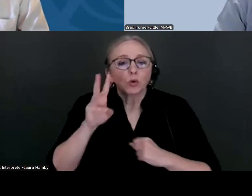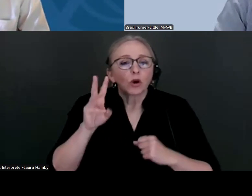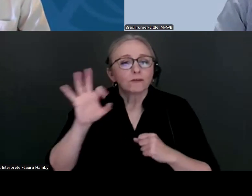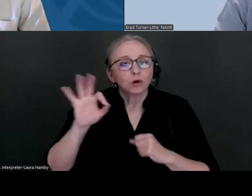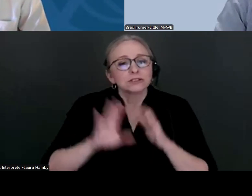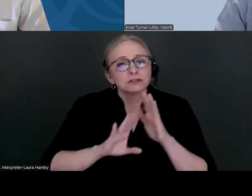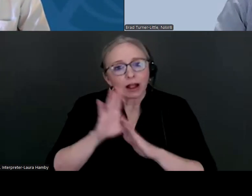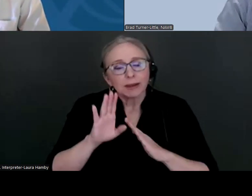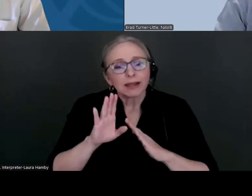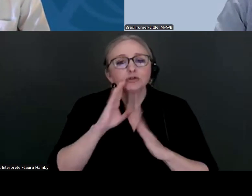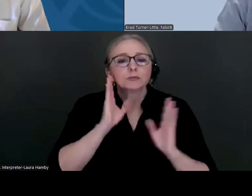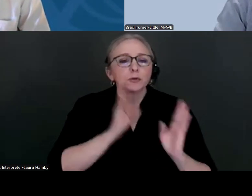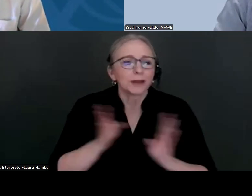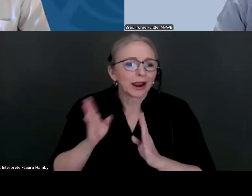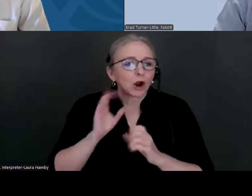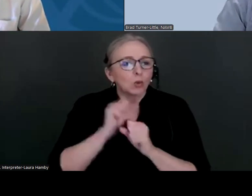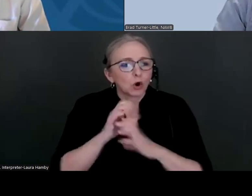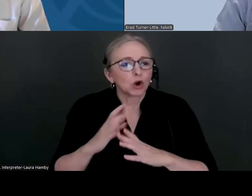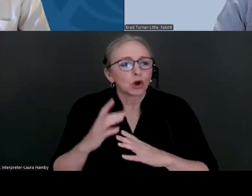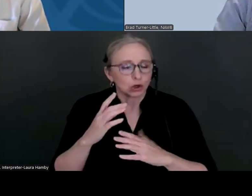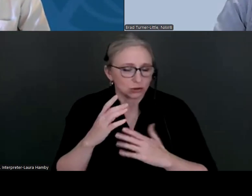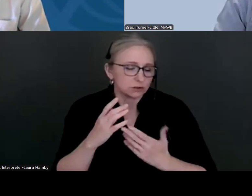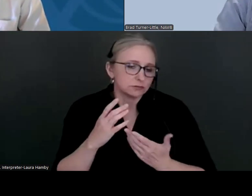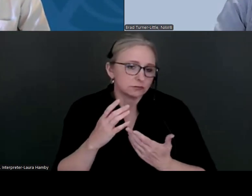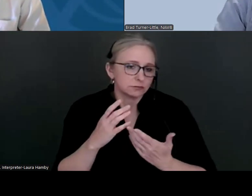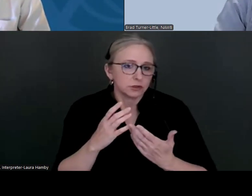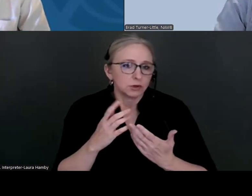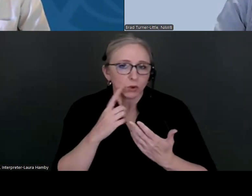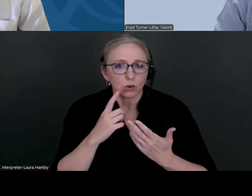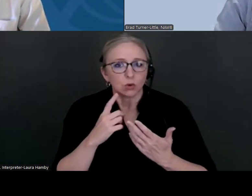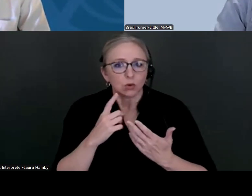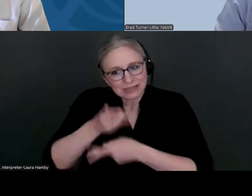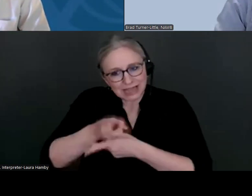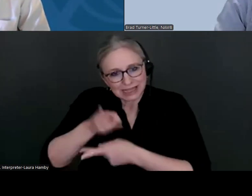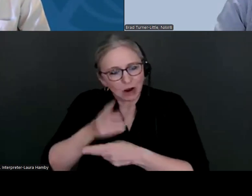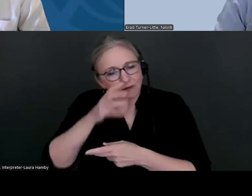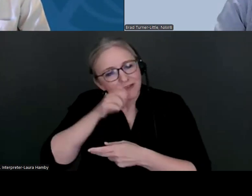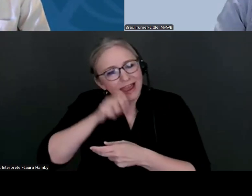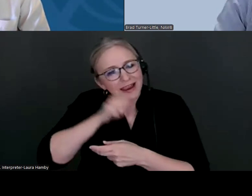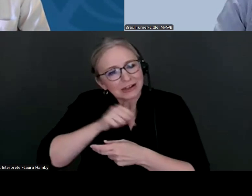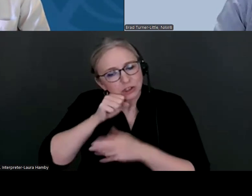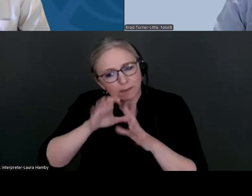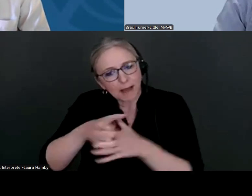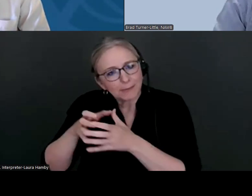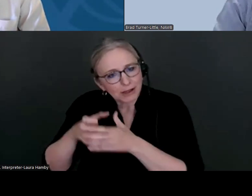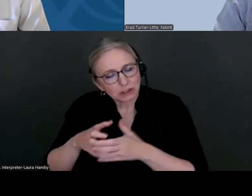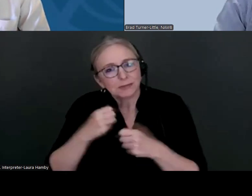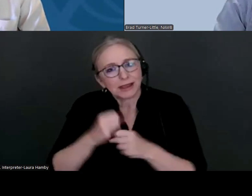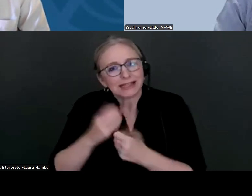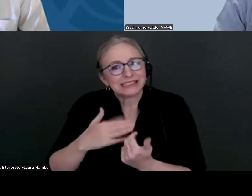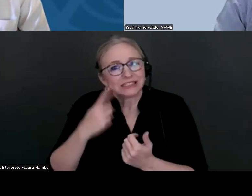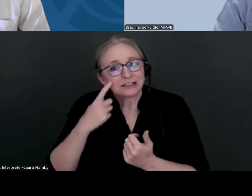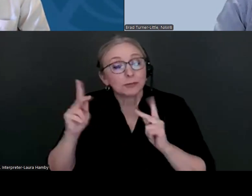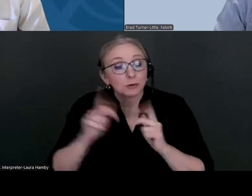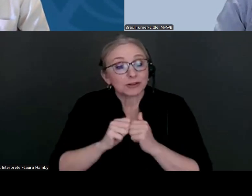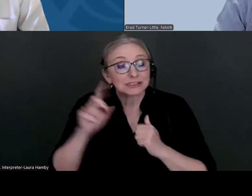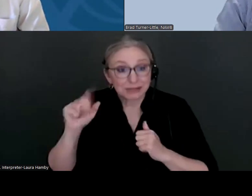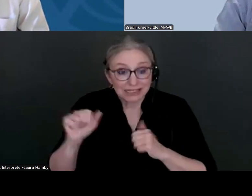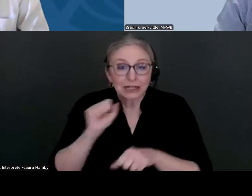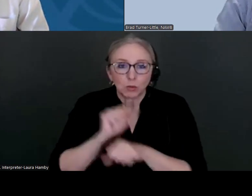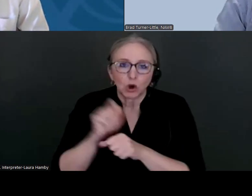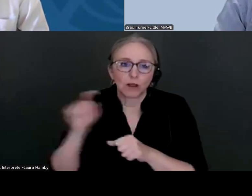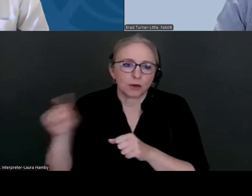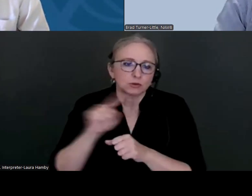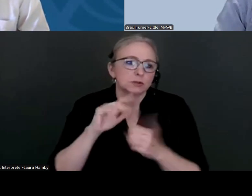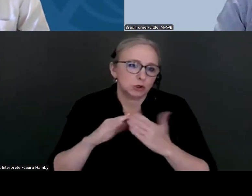to prepare workers who care for the aging population and also make it possible for those with disabilities to work and live in their